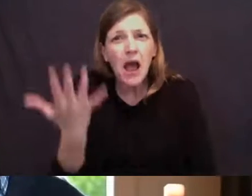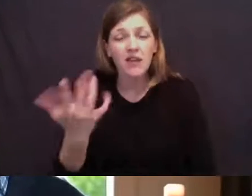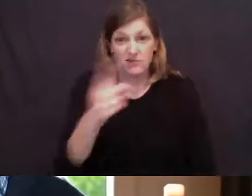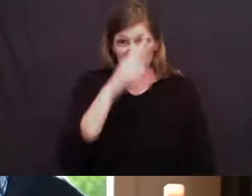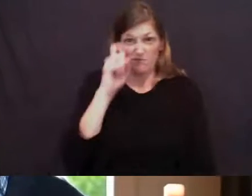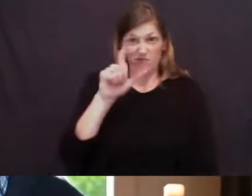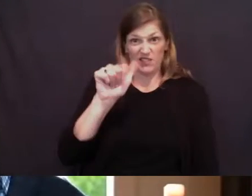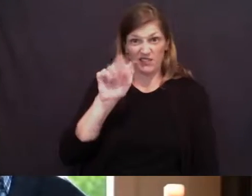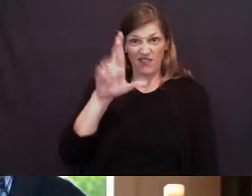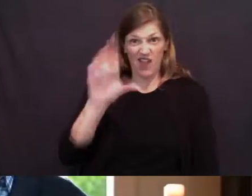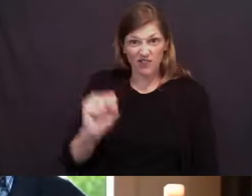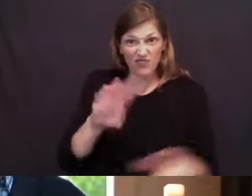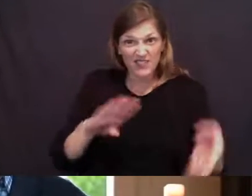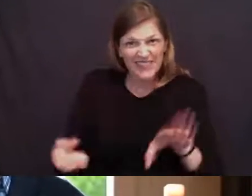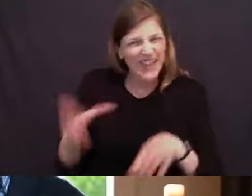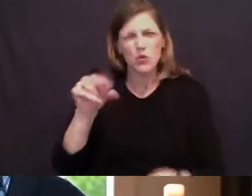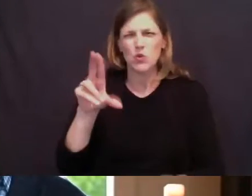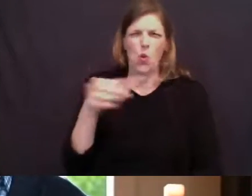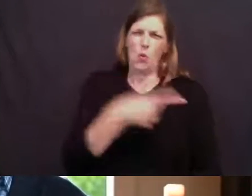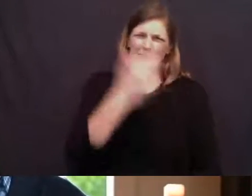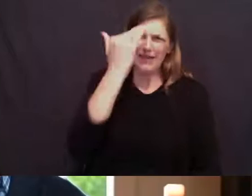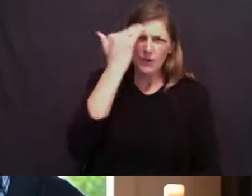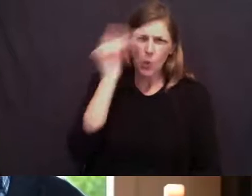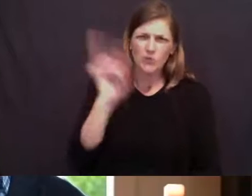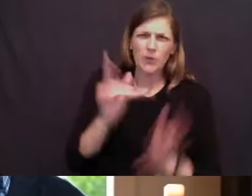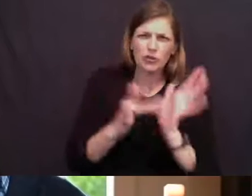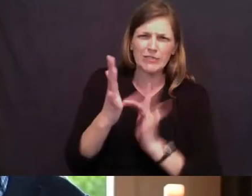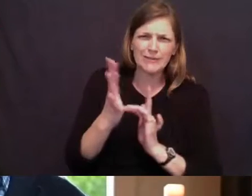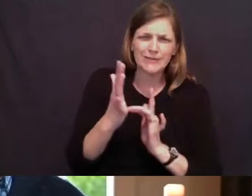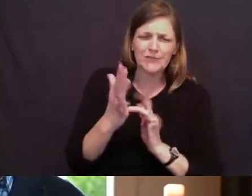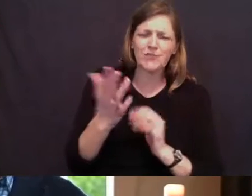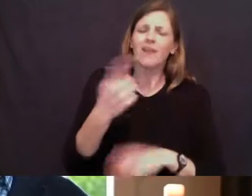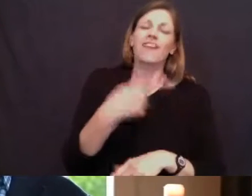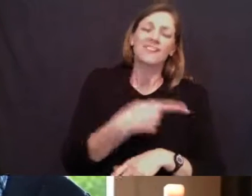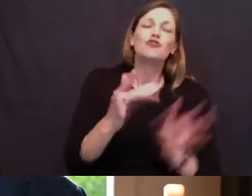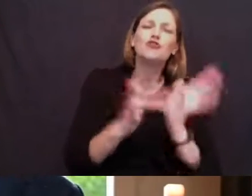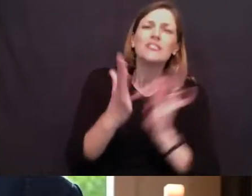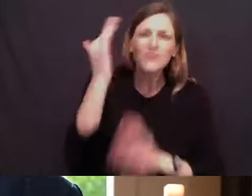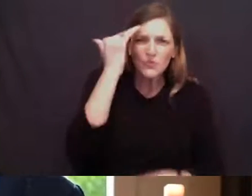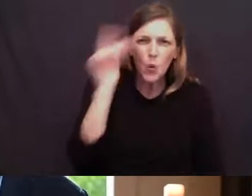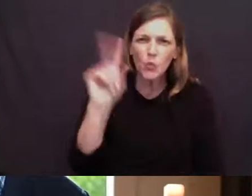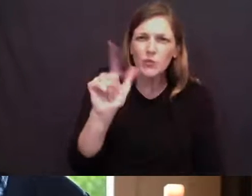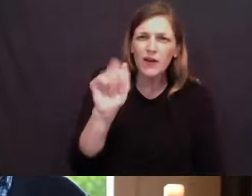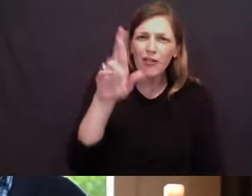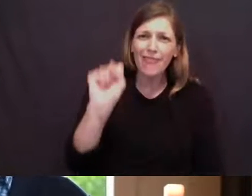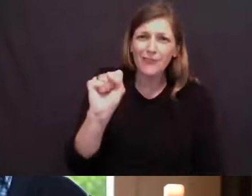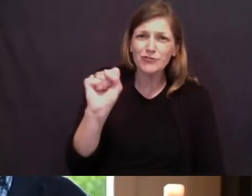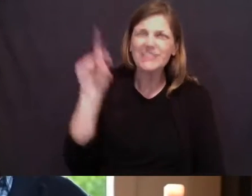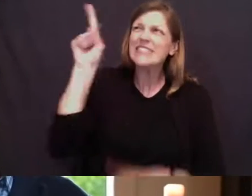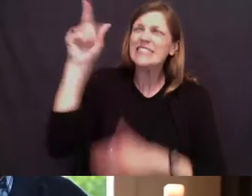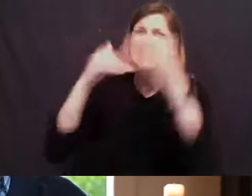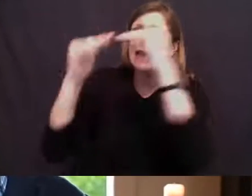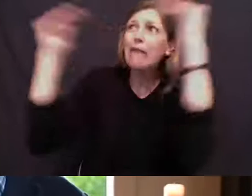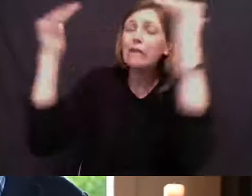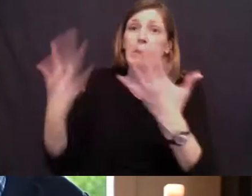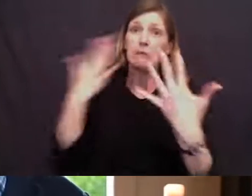Lazarus is dead. He knows where Lazarus is. He's in heaven. He might be weeping because he knows he has to bring Lazarus back from heaven, back to